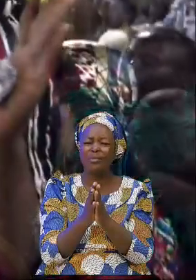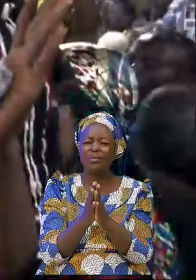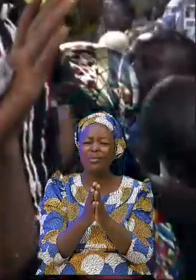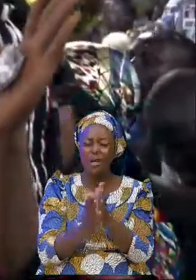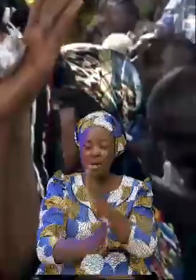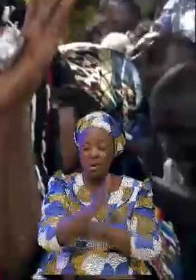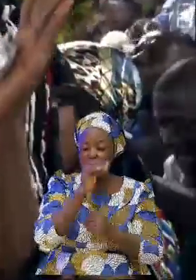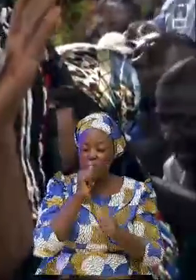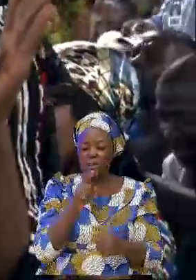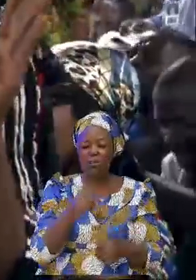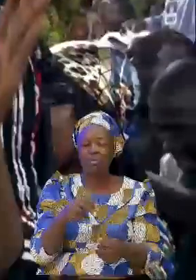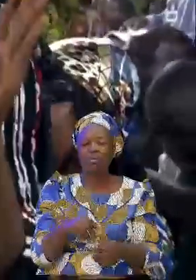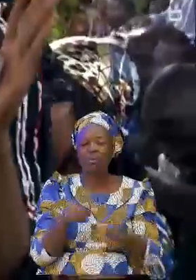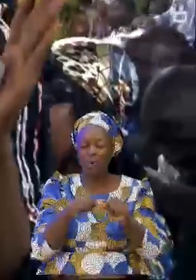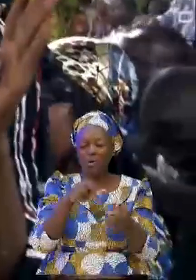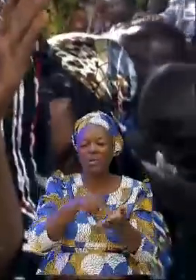pray.